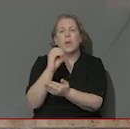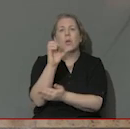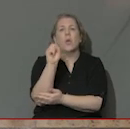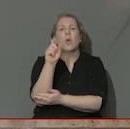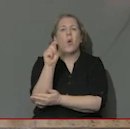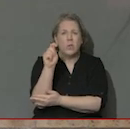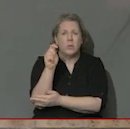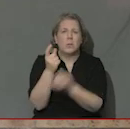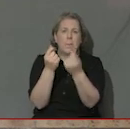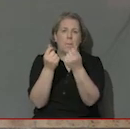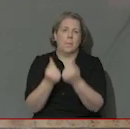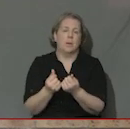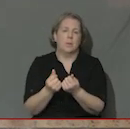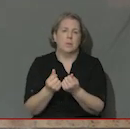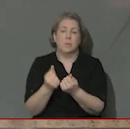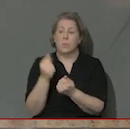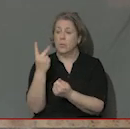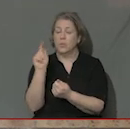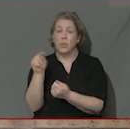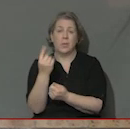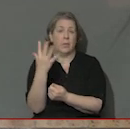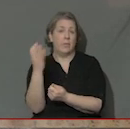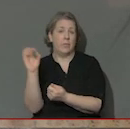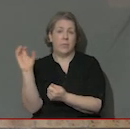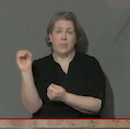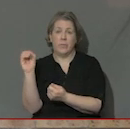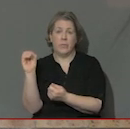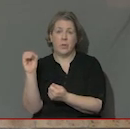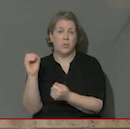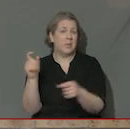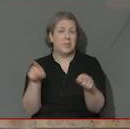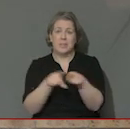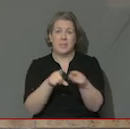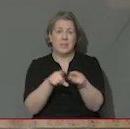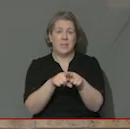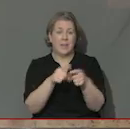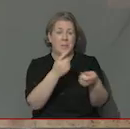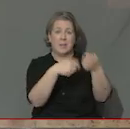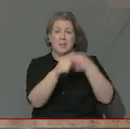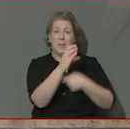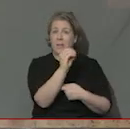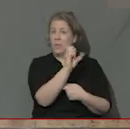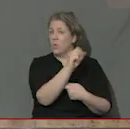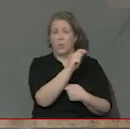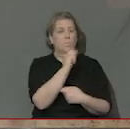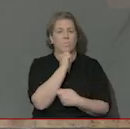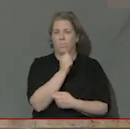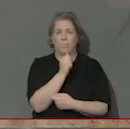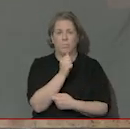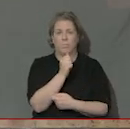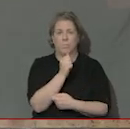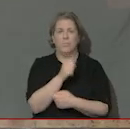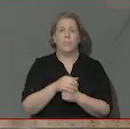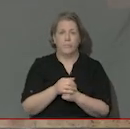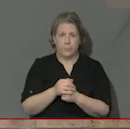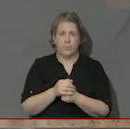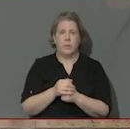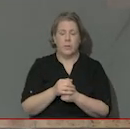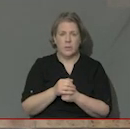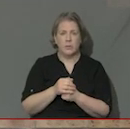can't use the 2,500 for your cost of sales. So sometimes they give you the